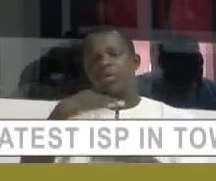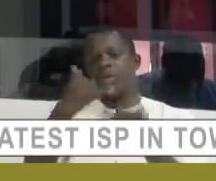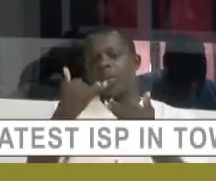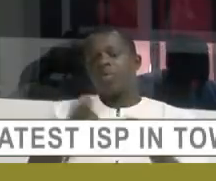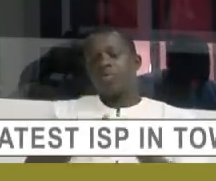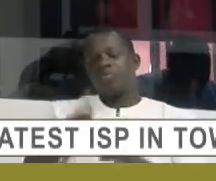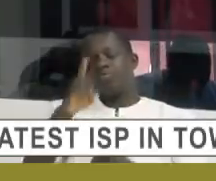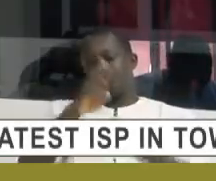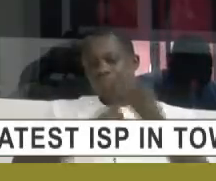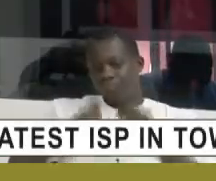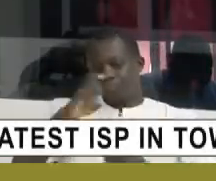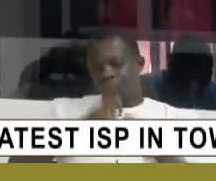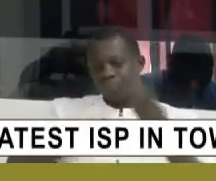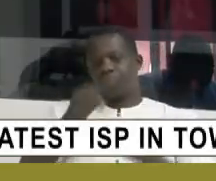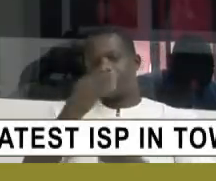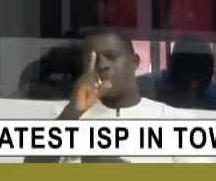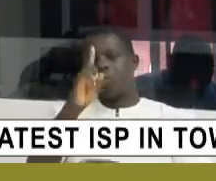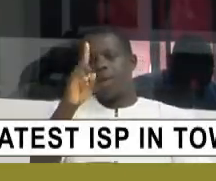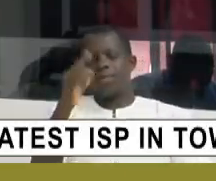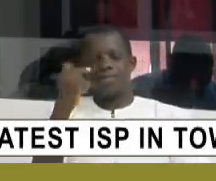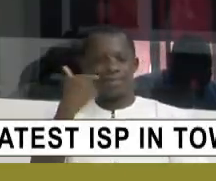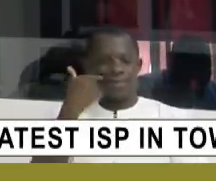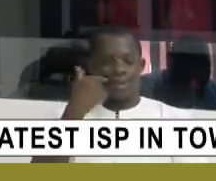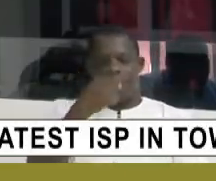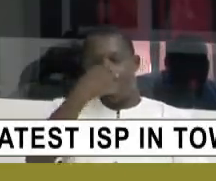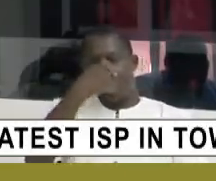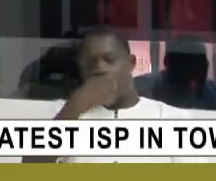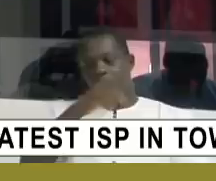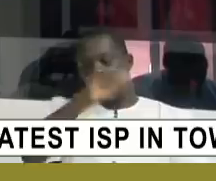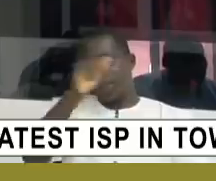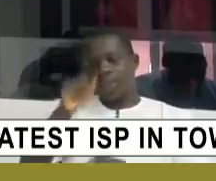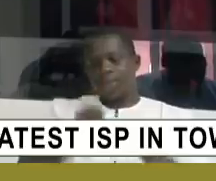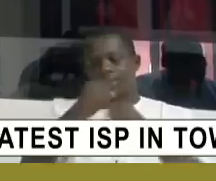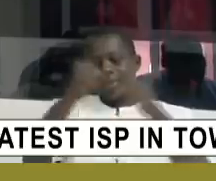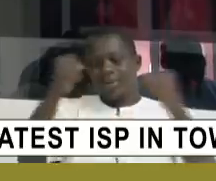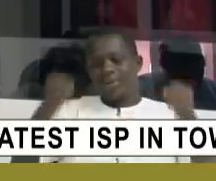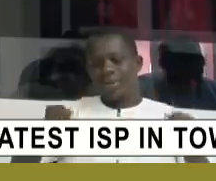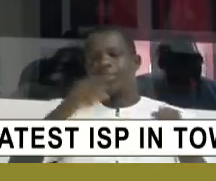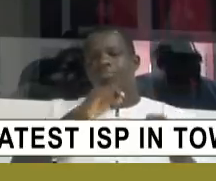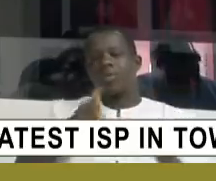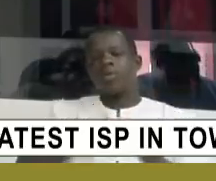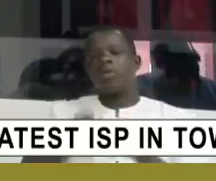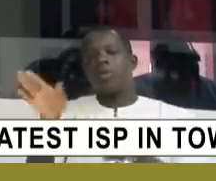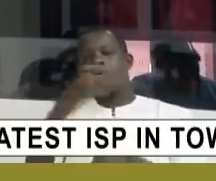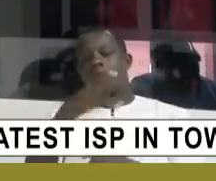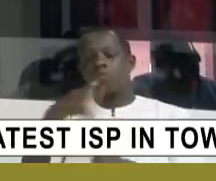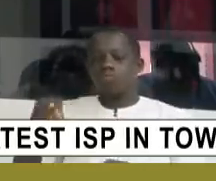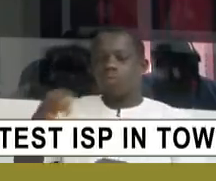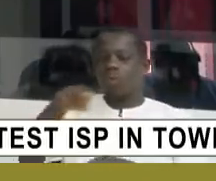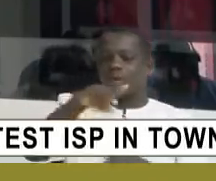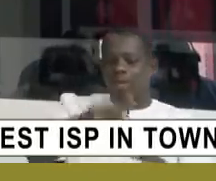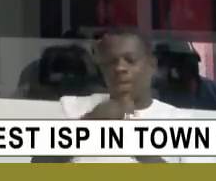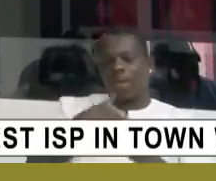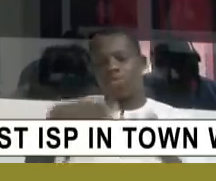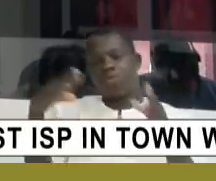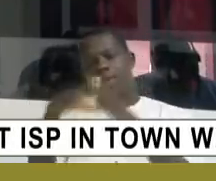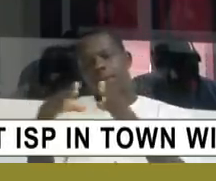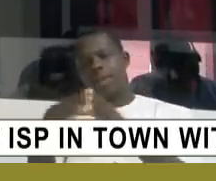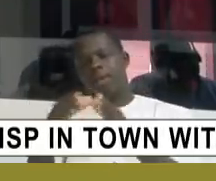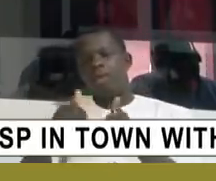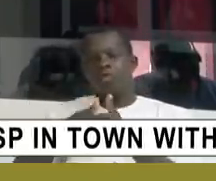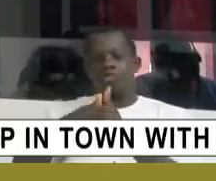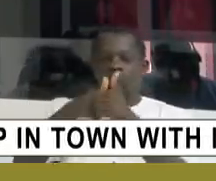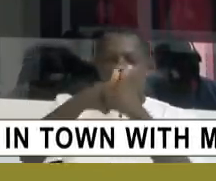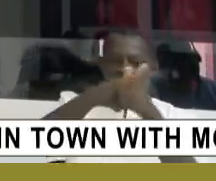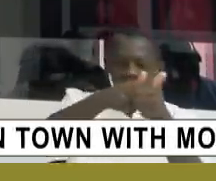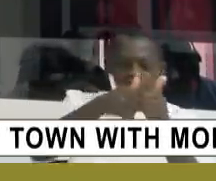on to say that one day Edward Singhateh and Chairman were going down. I was with them. I was following closely